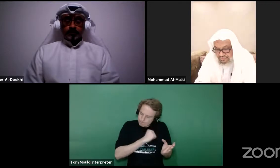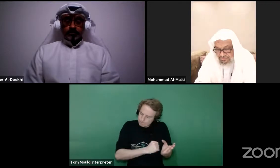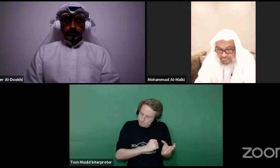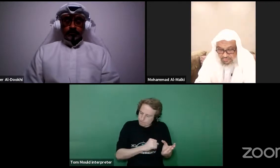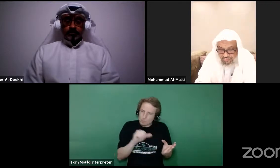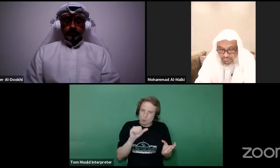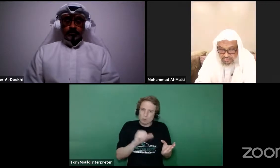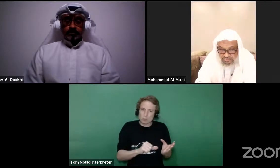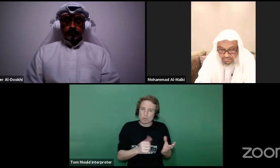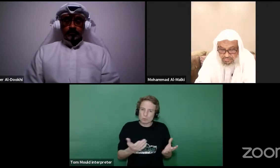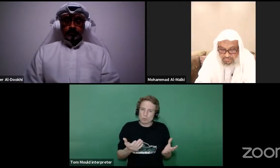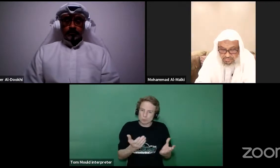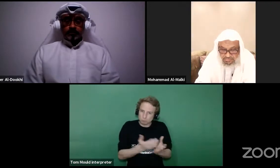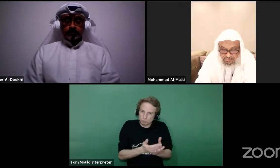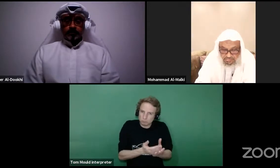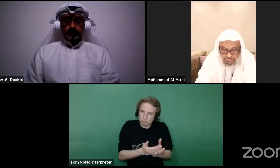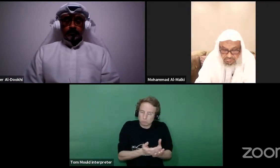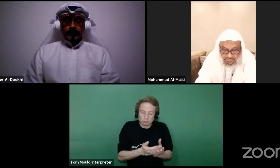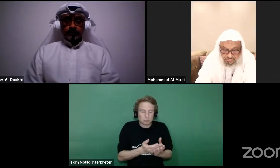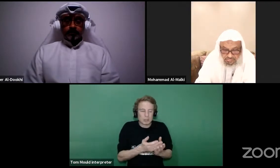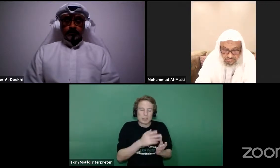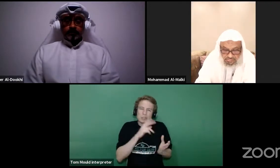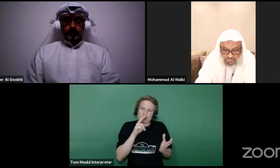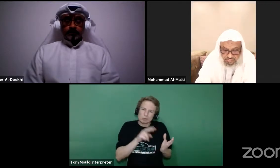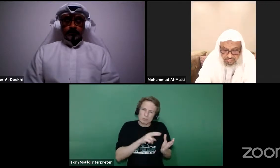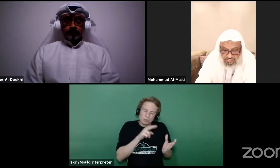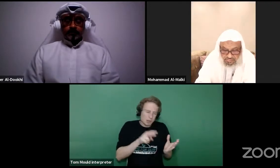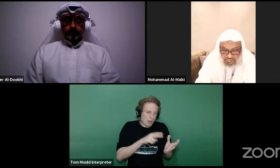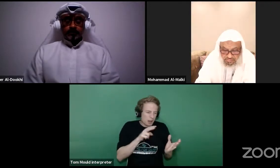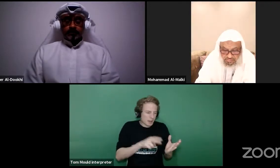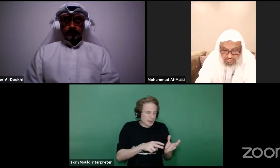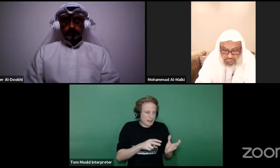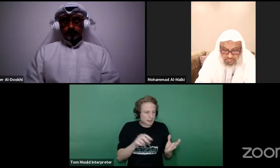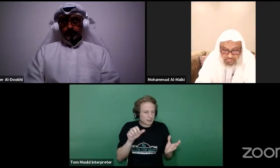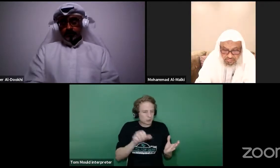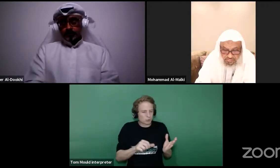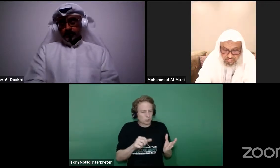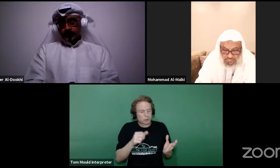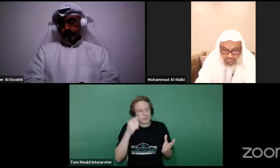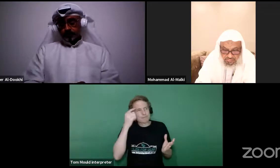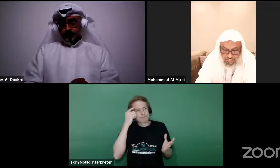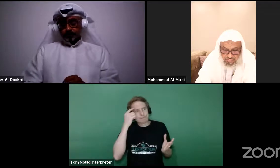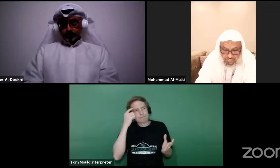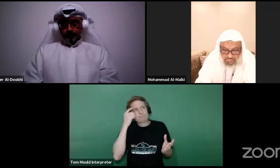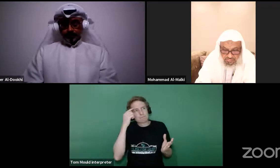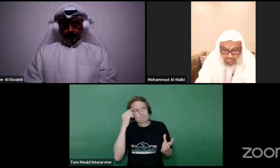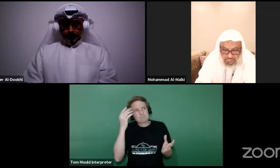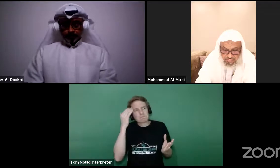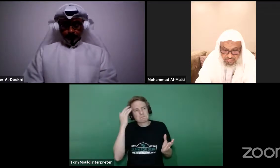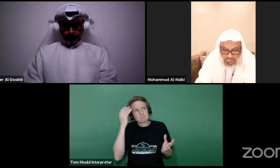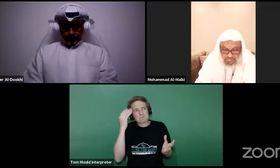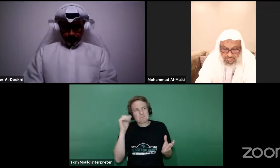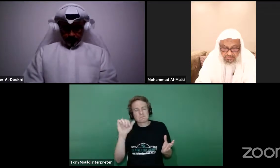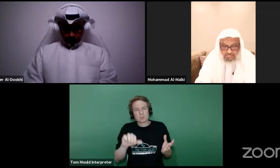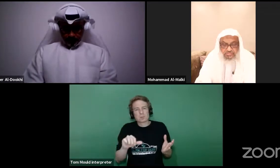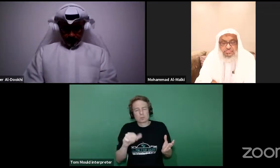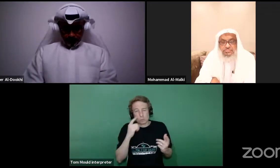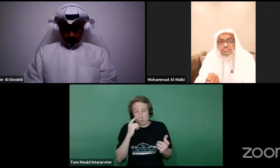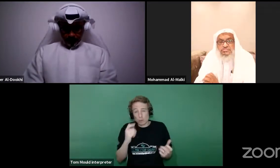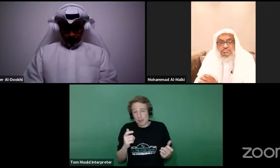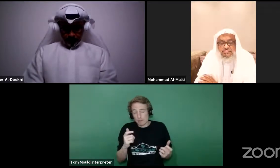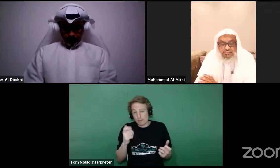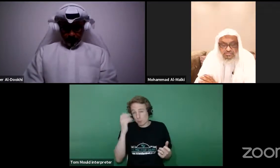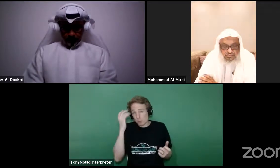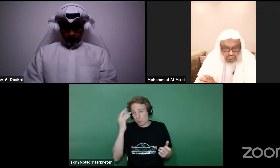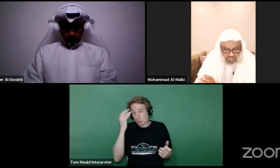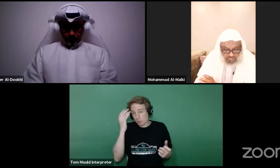should think and contemplate their recitation very carefully. And they should think and ponder over the verses,